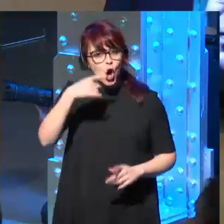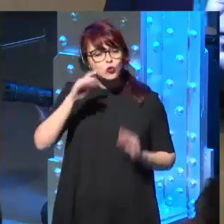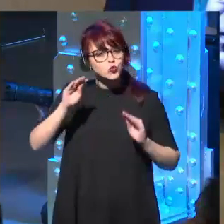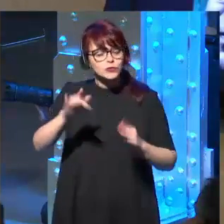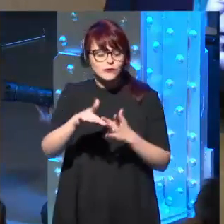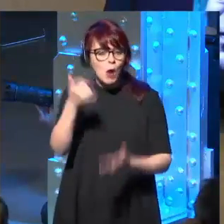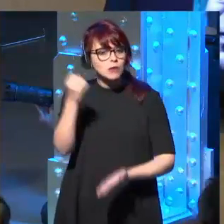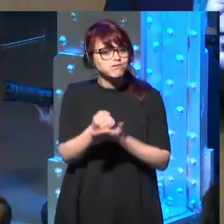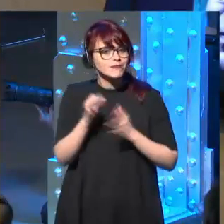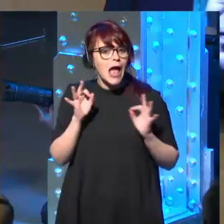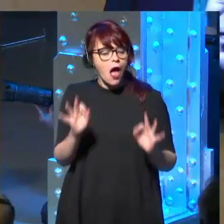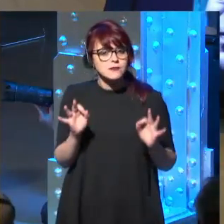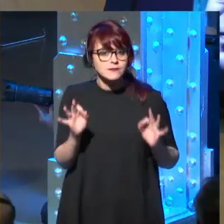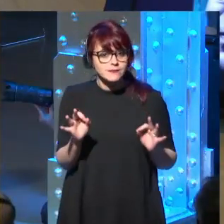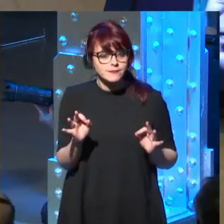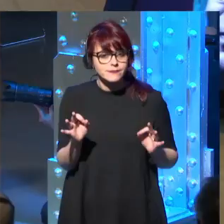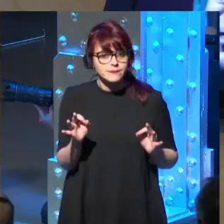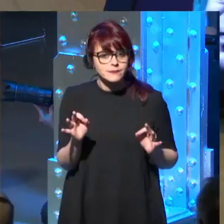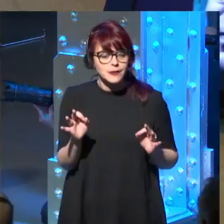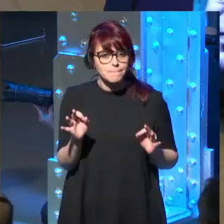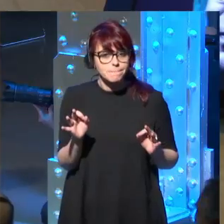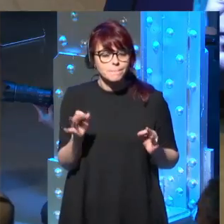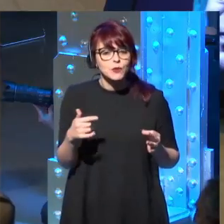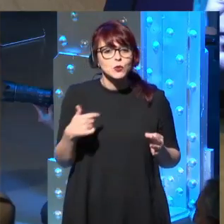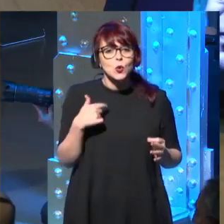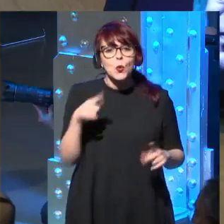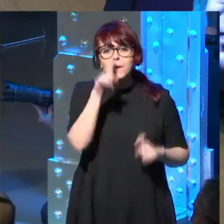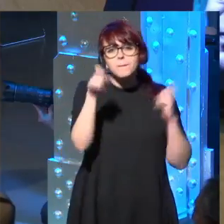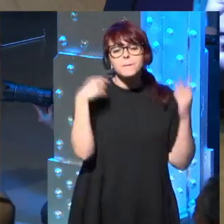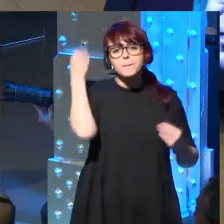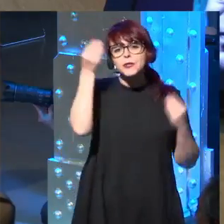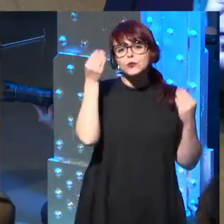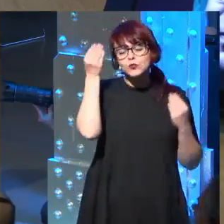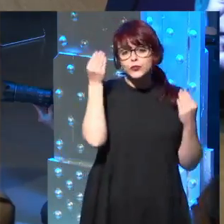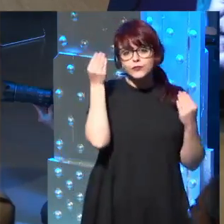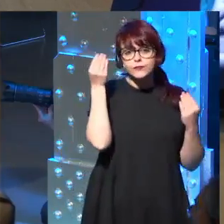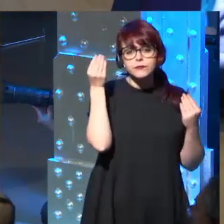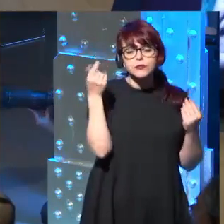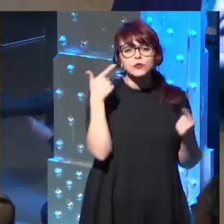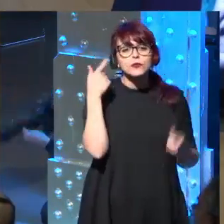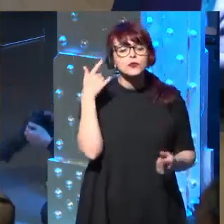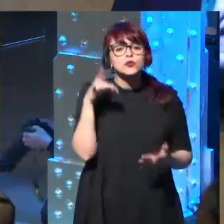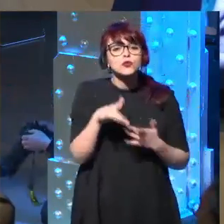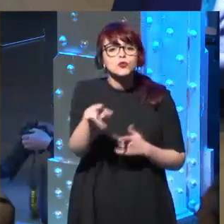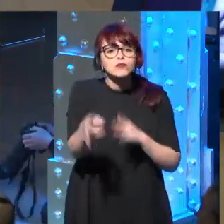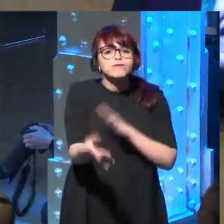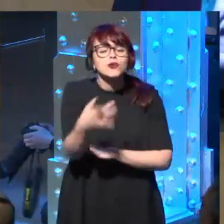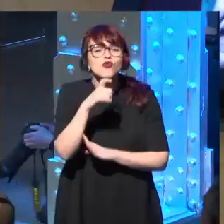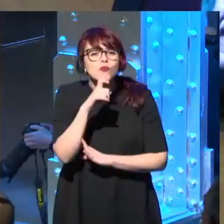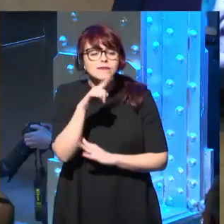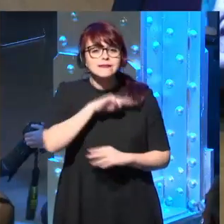I wonder how that came to you, because then it's decisive for the